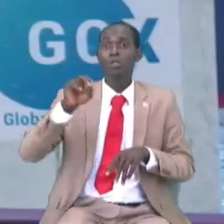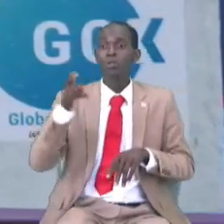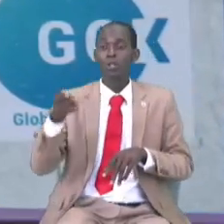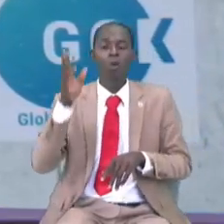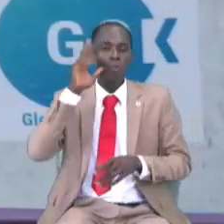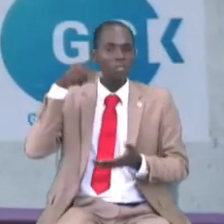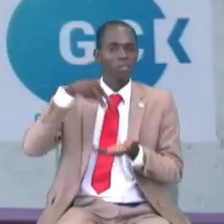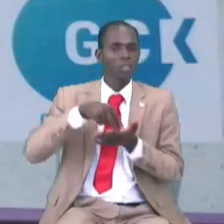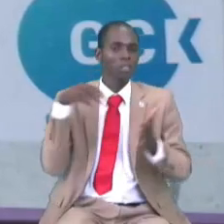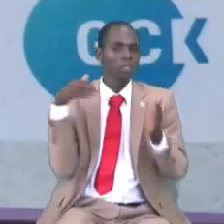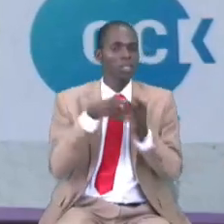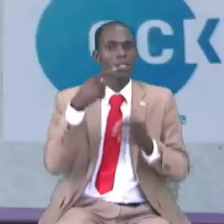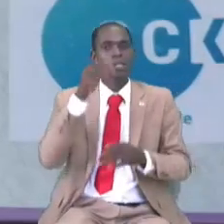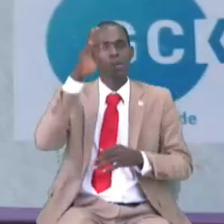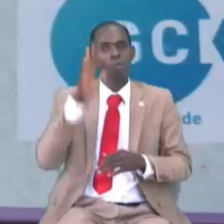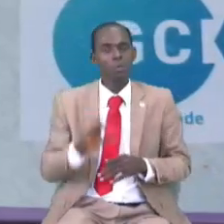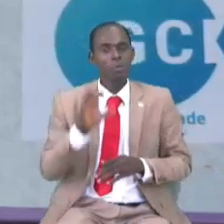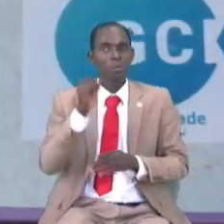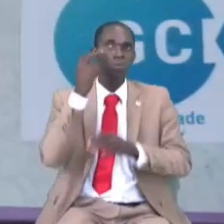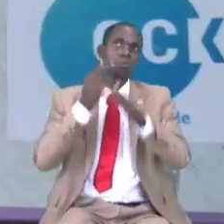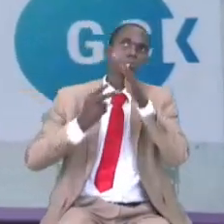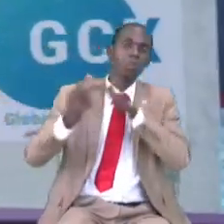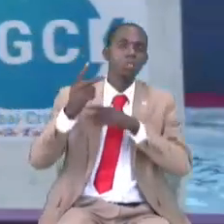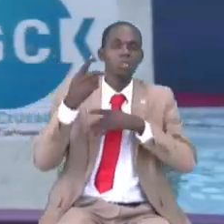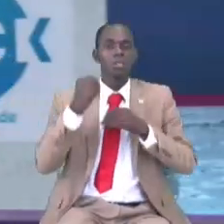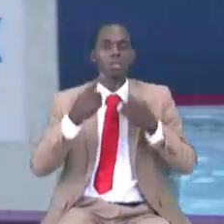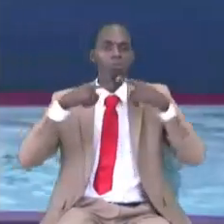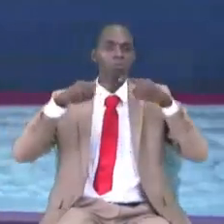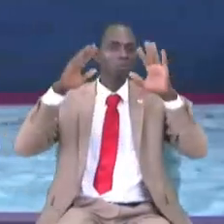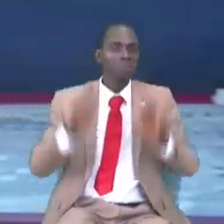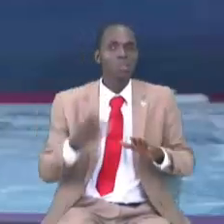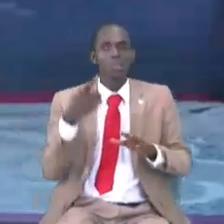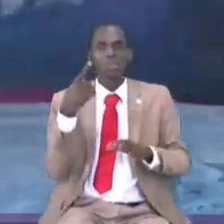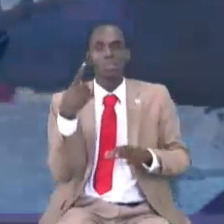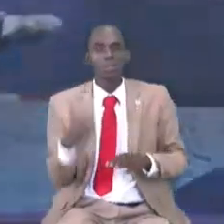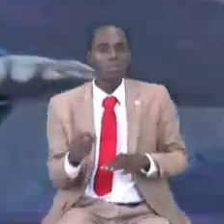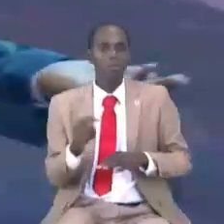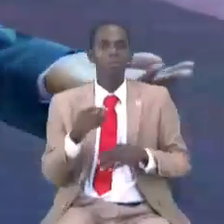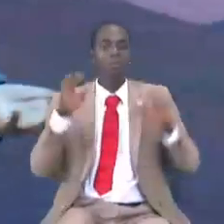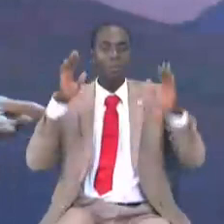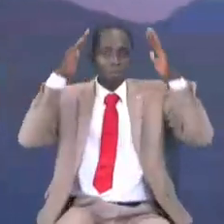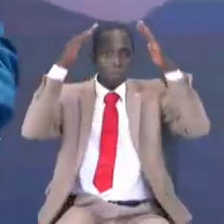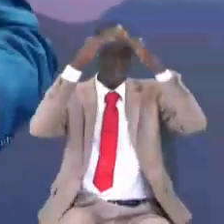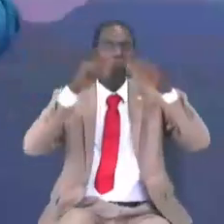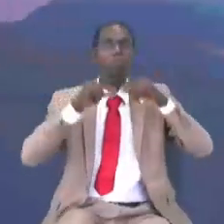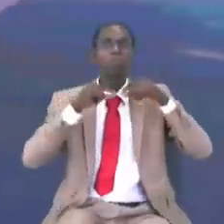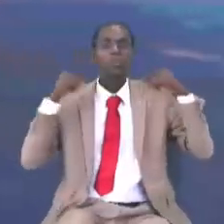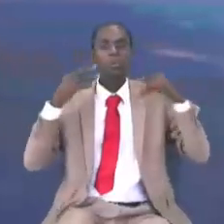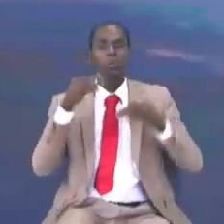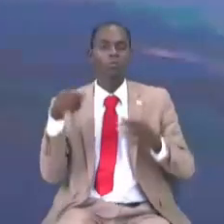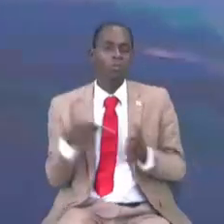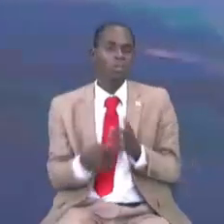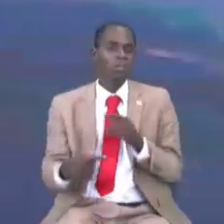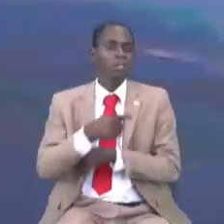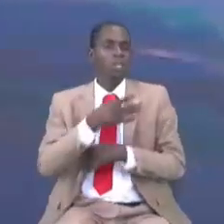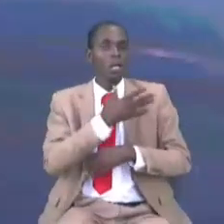the reverends, the bishops of this day. And then Nineveh itself. Nineveh, they repented. They had